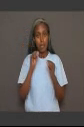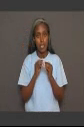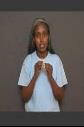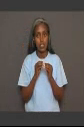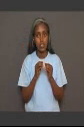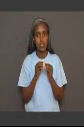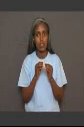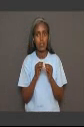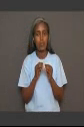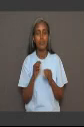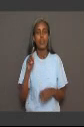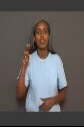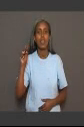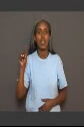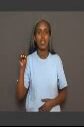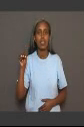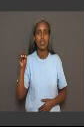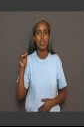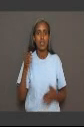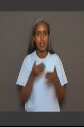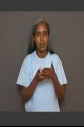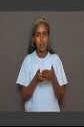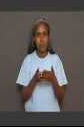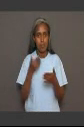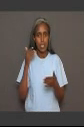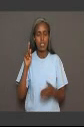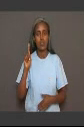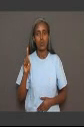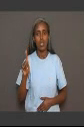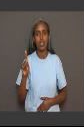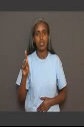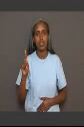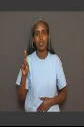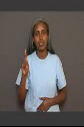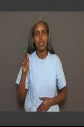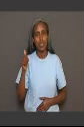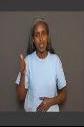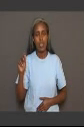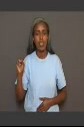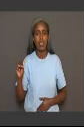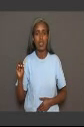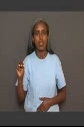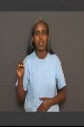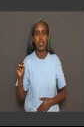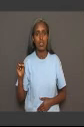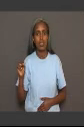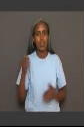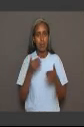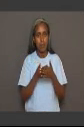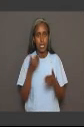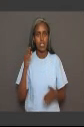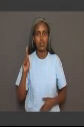plus n minus 1 an